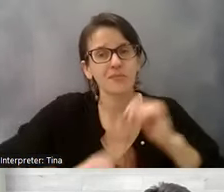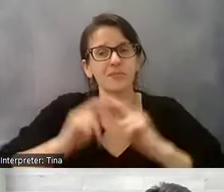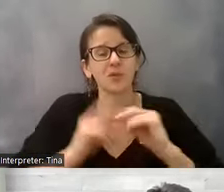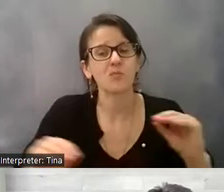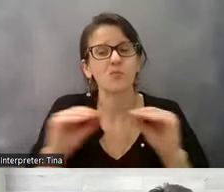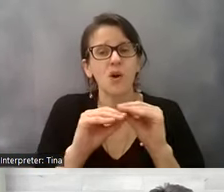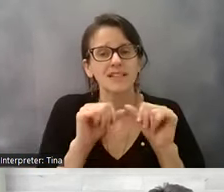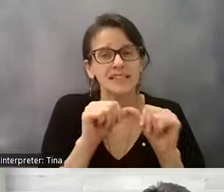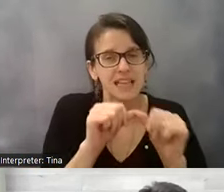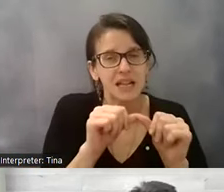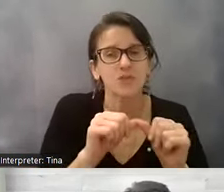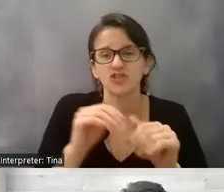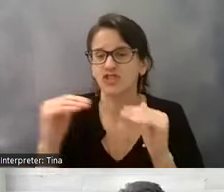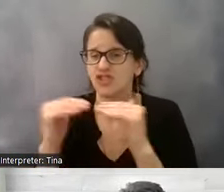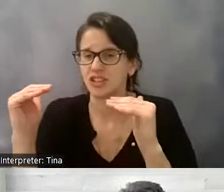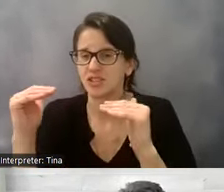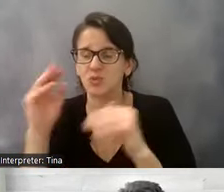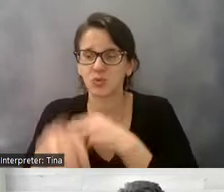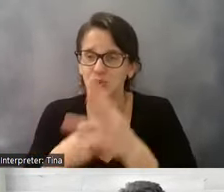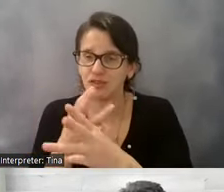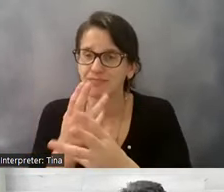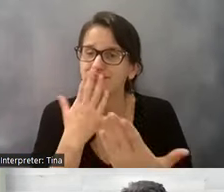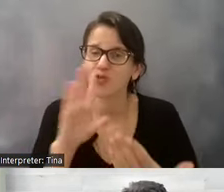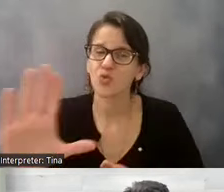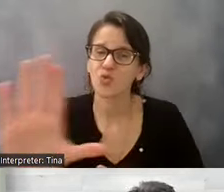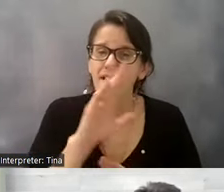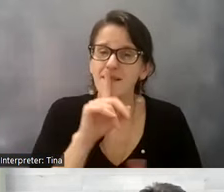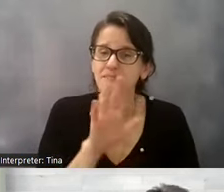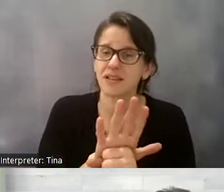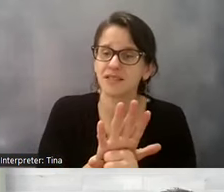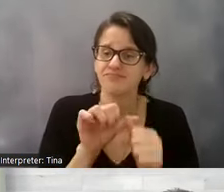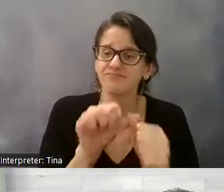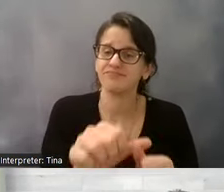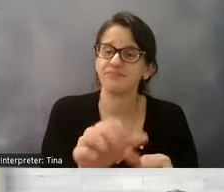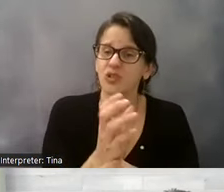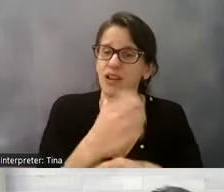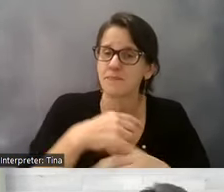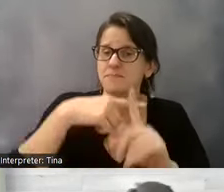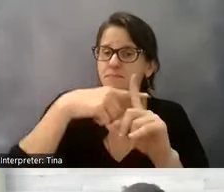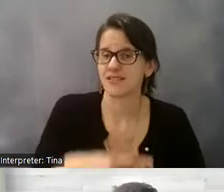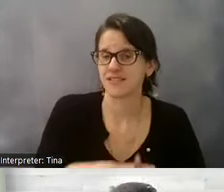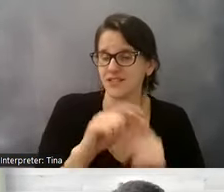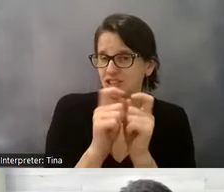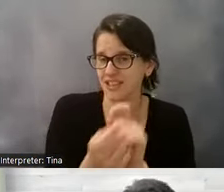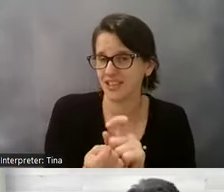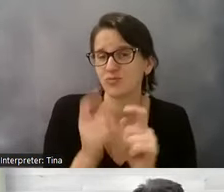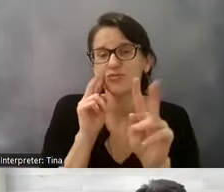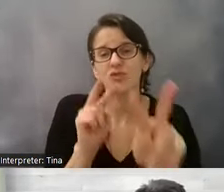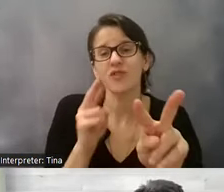world. Thank you for your commitment to creating positive change, and we look forward to seeing you at future